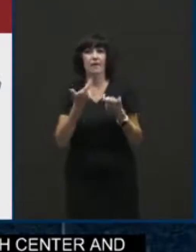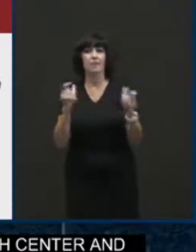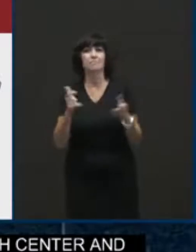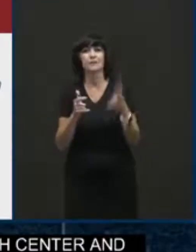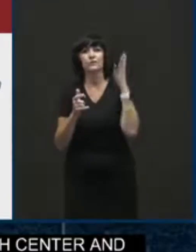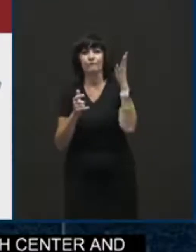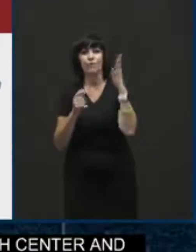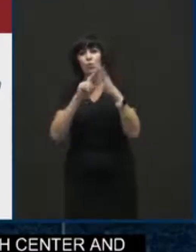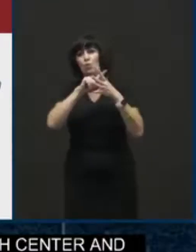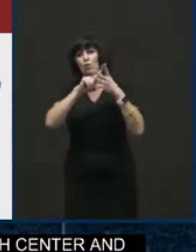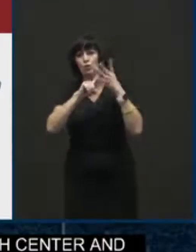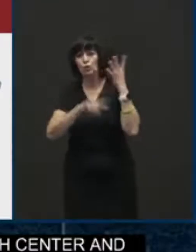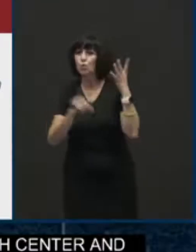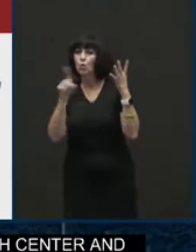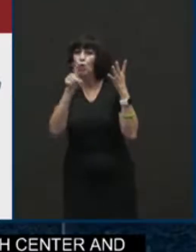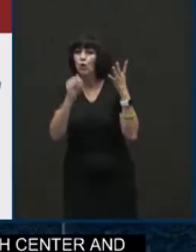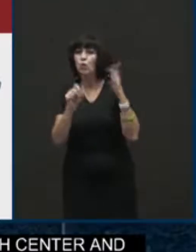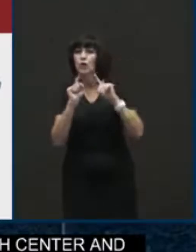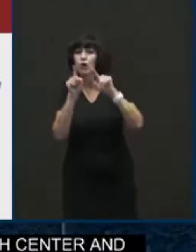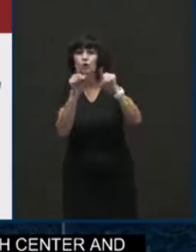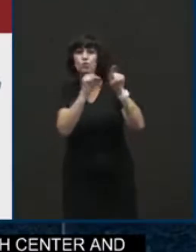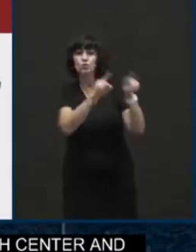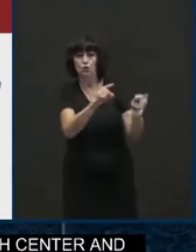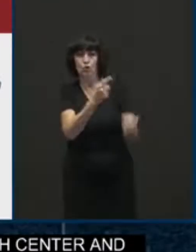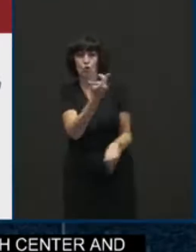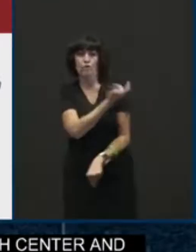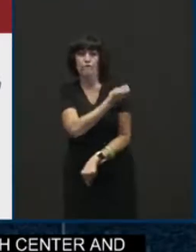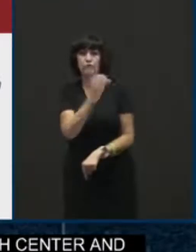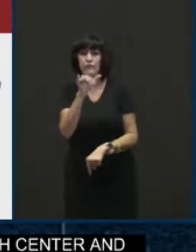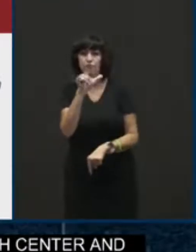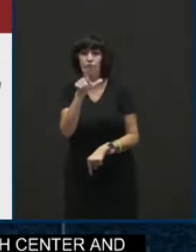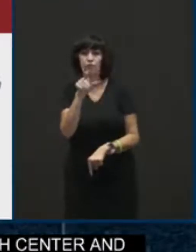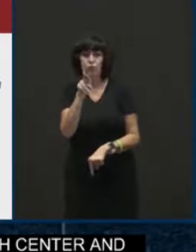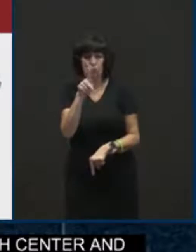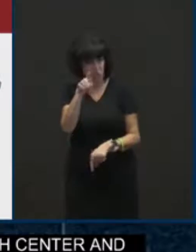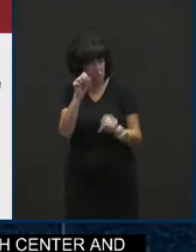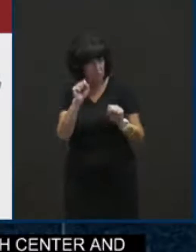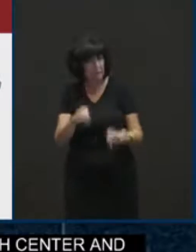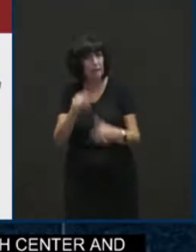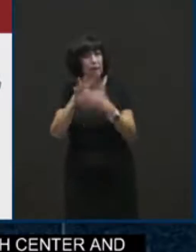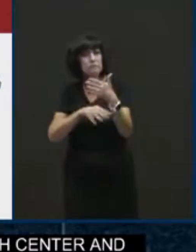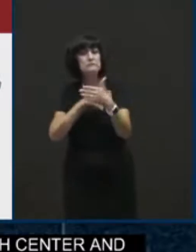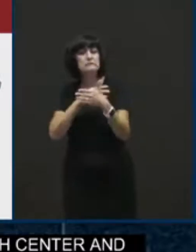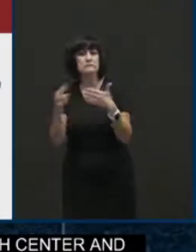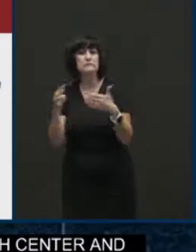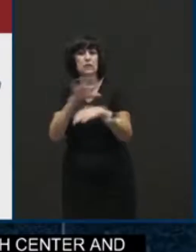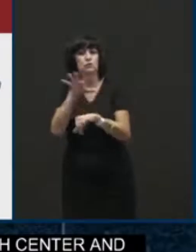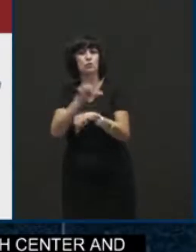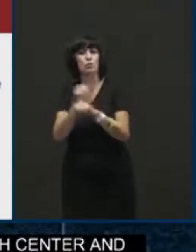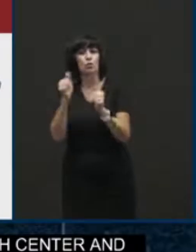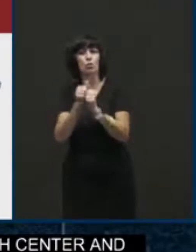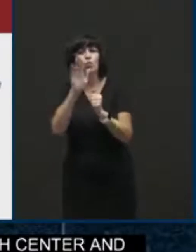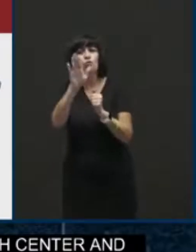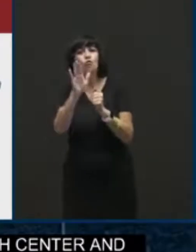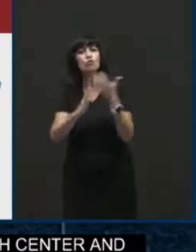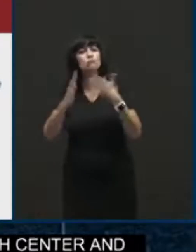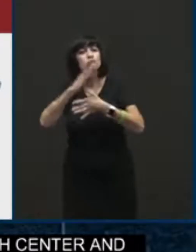flu vaccine. So, of course, you can schedule an appointment with your medical provider, which could be your primary